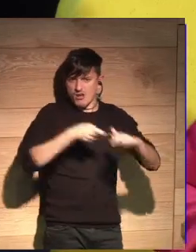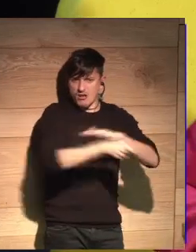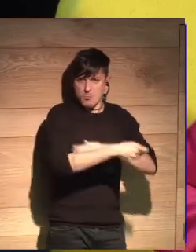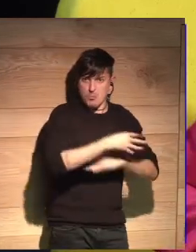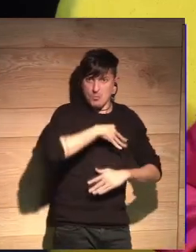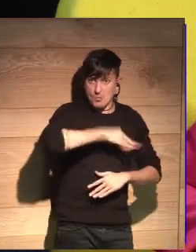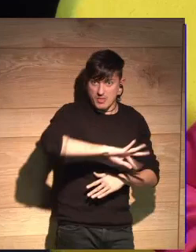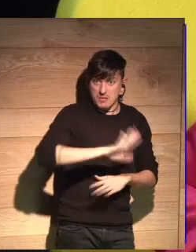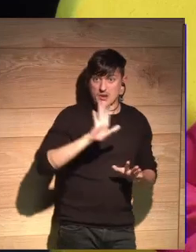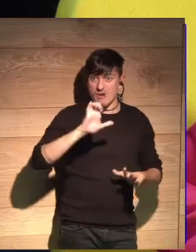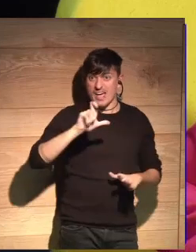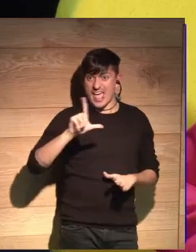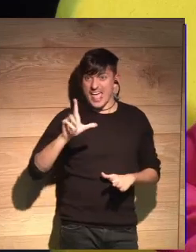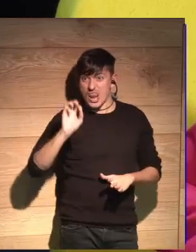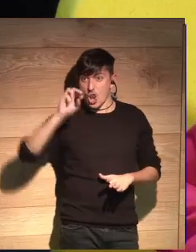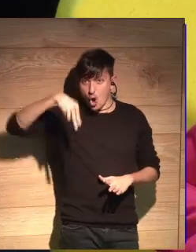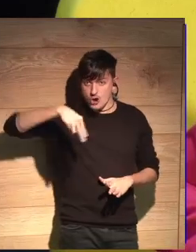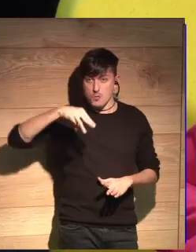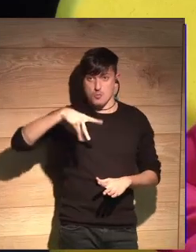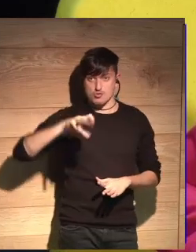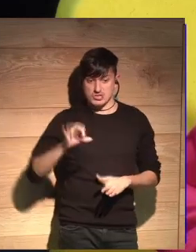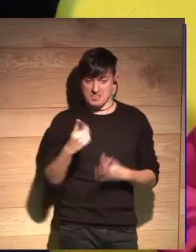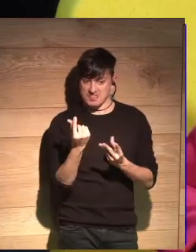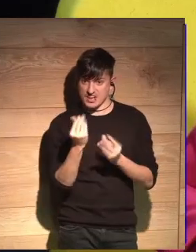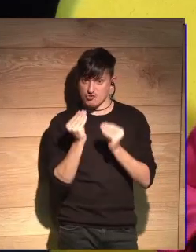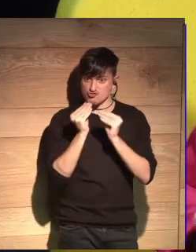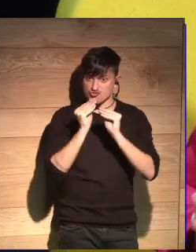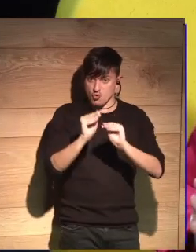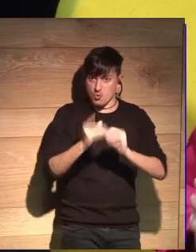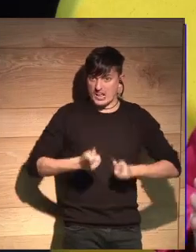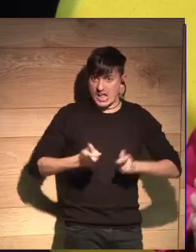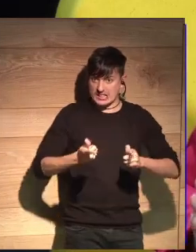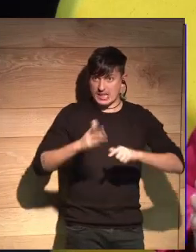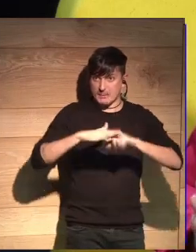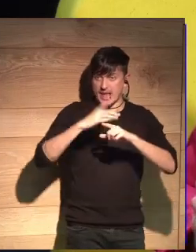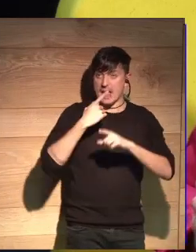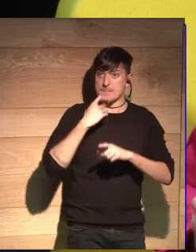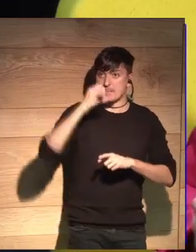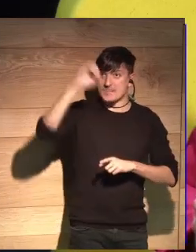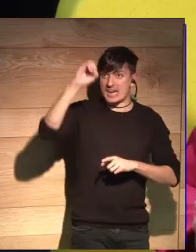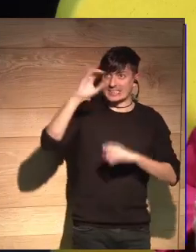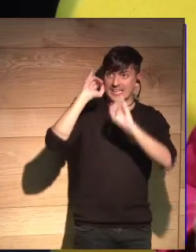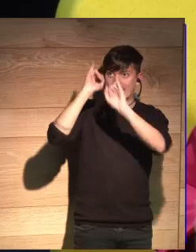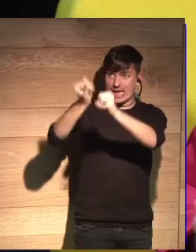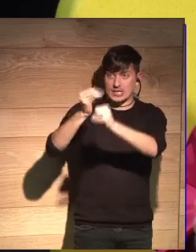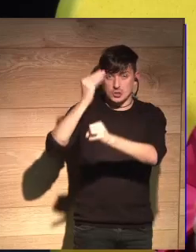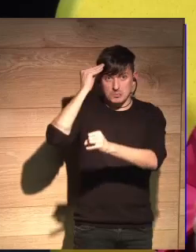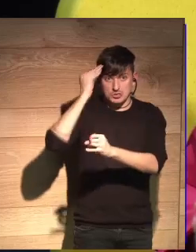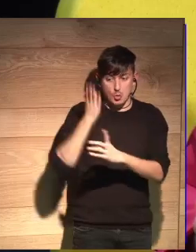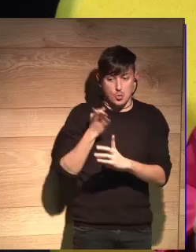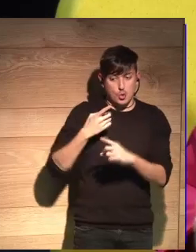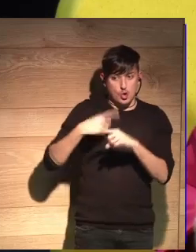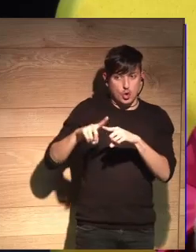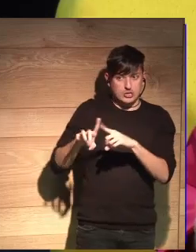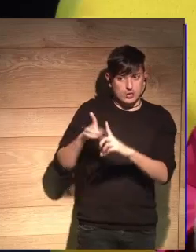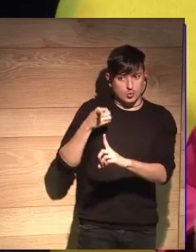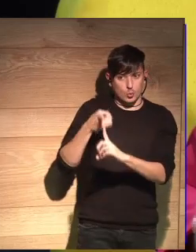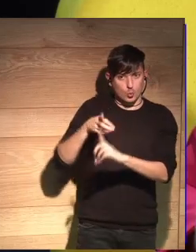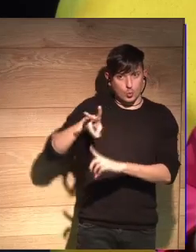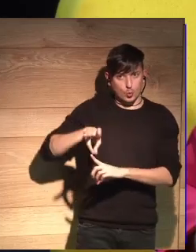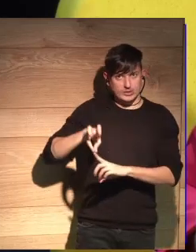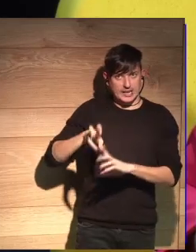to Mars. I think we're actually going to gain useful things from trying to go to space. Making enclosed ecosystems